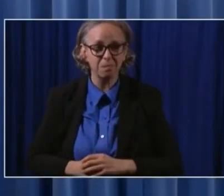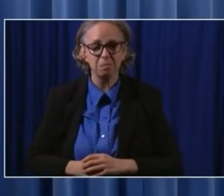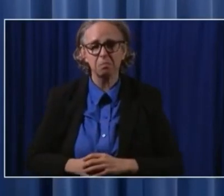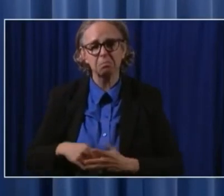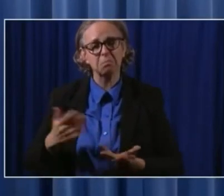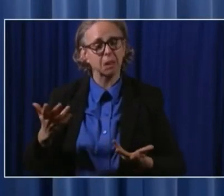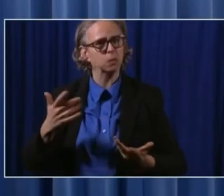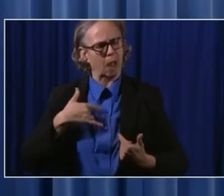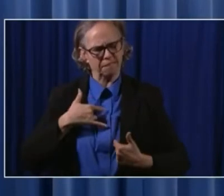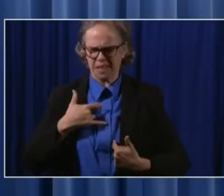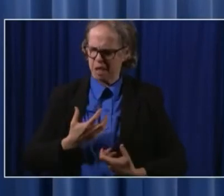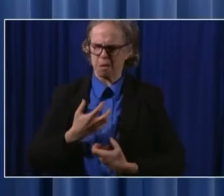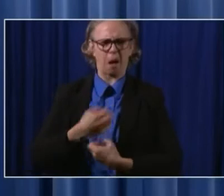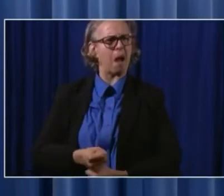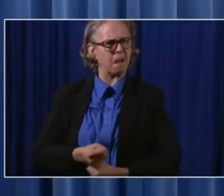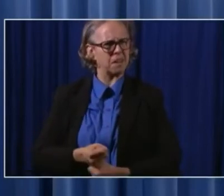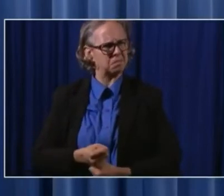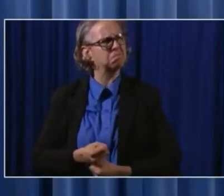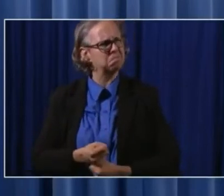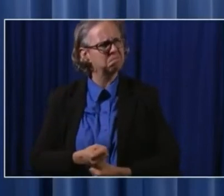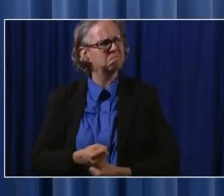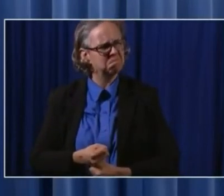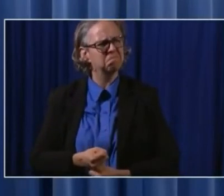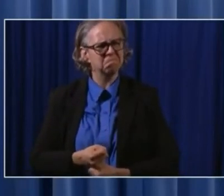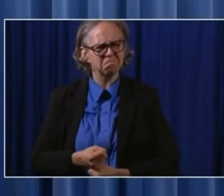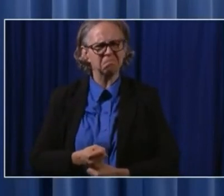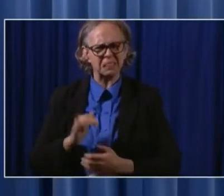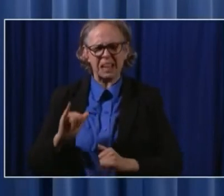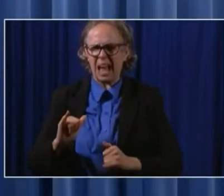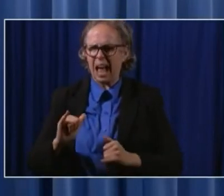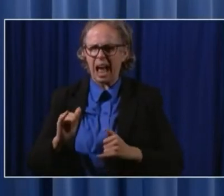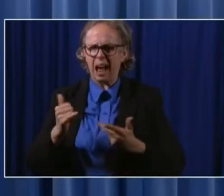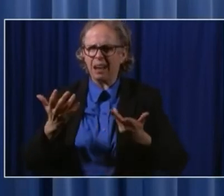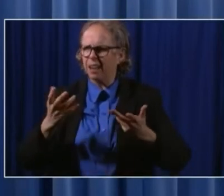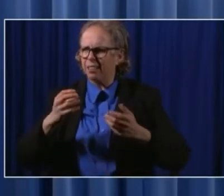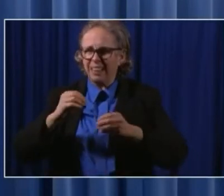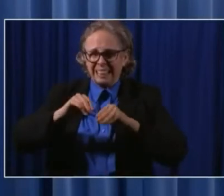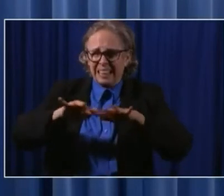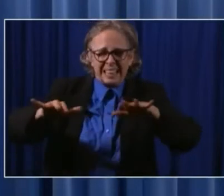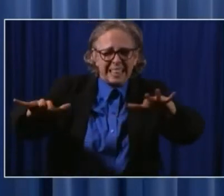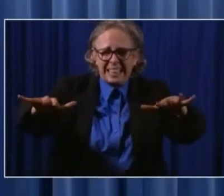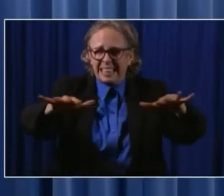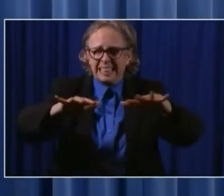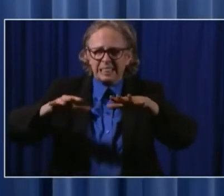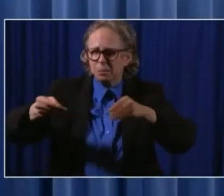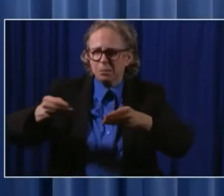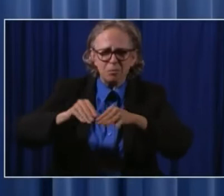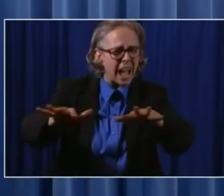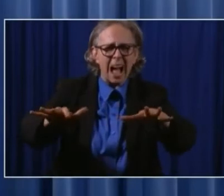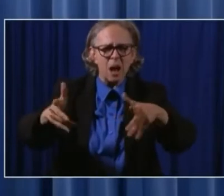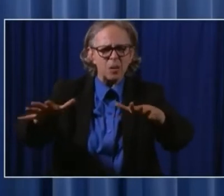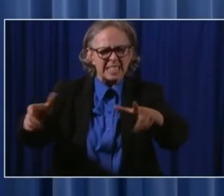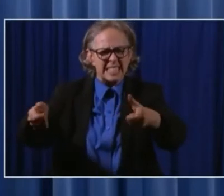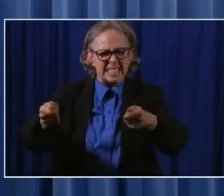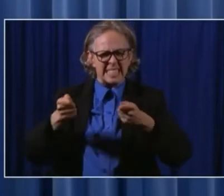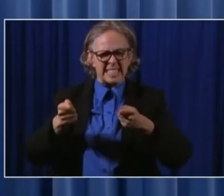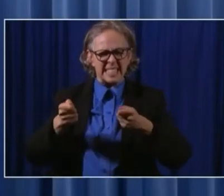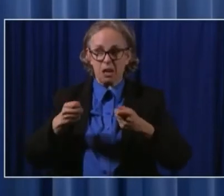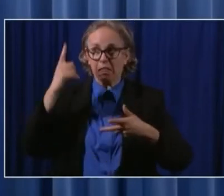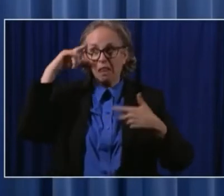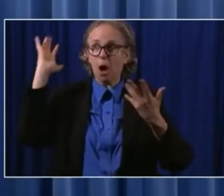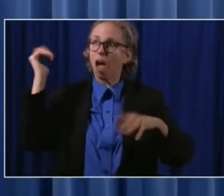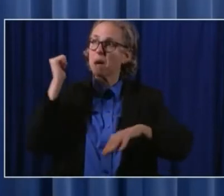that curve. Again, not to a plateau yet. Don't want to get over enthusiastic about it, but it looks like